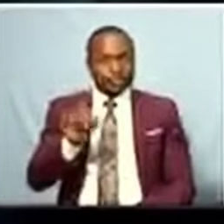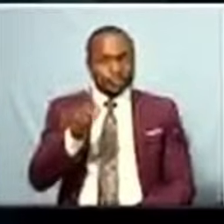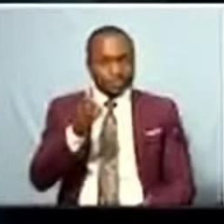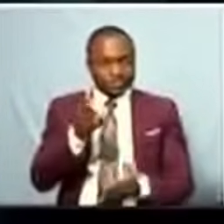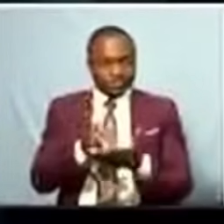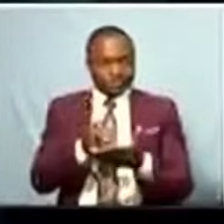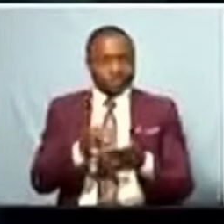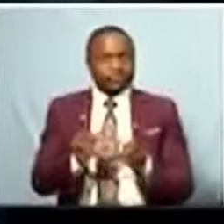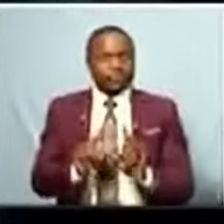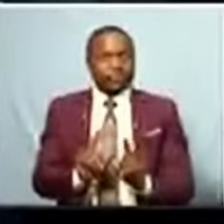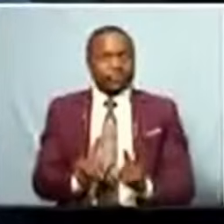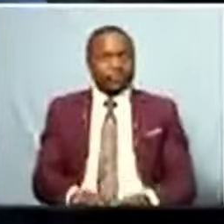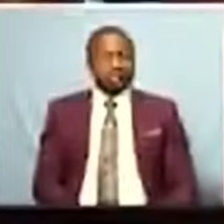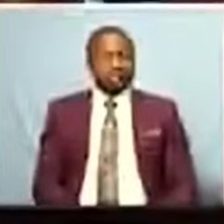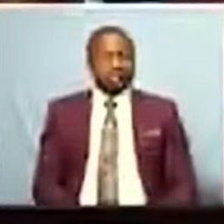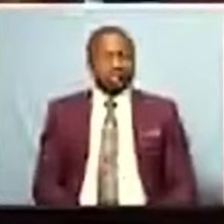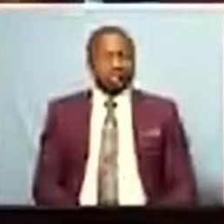correspondence?